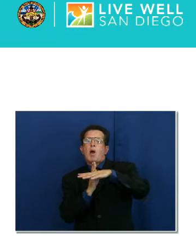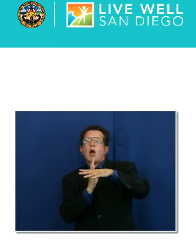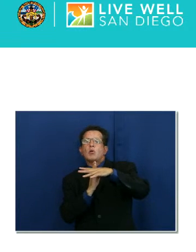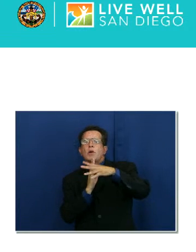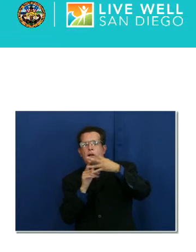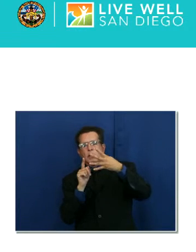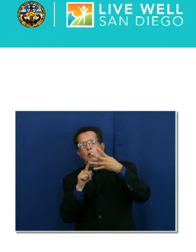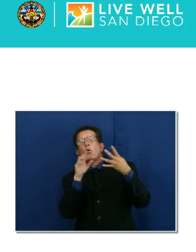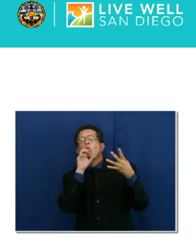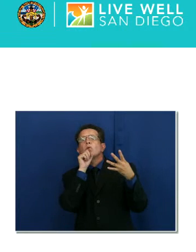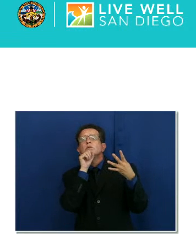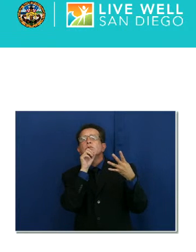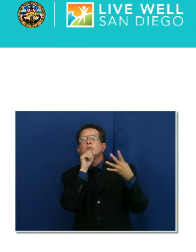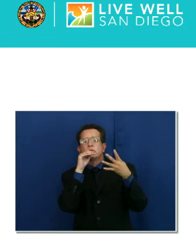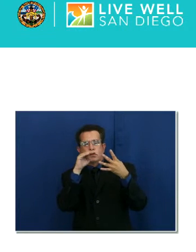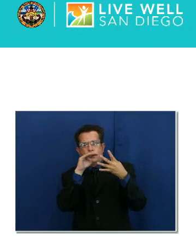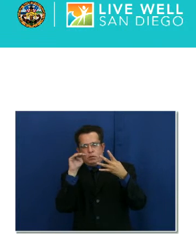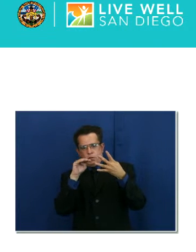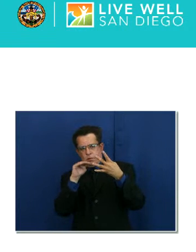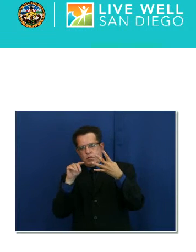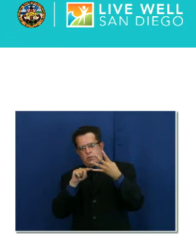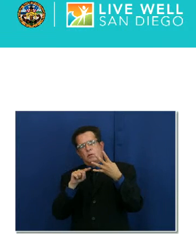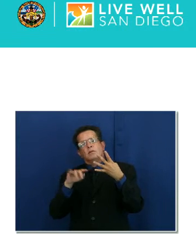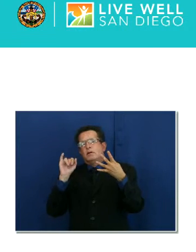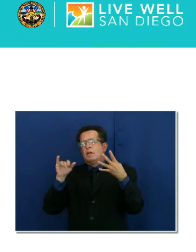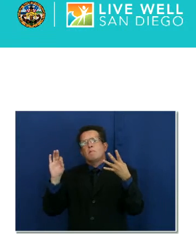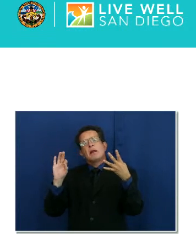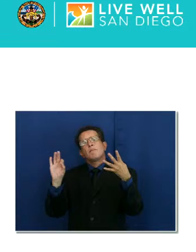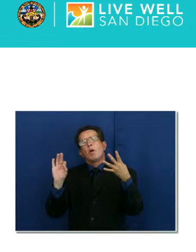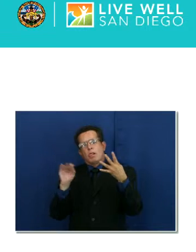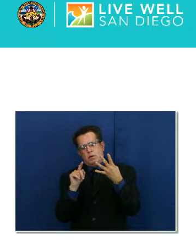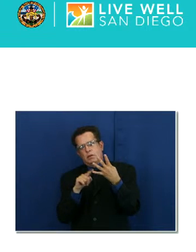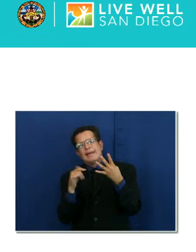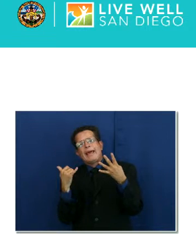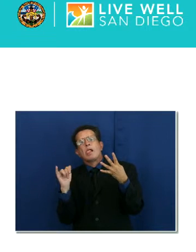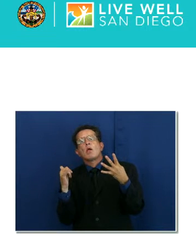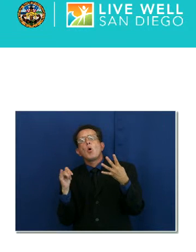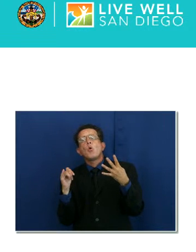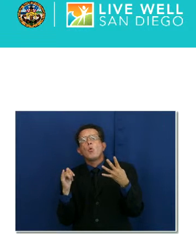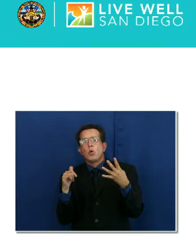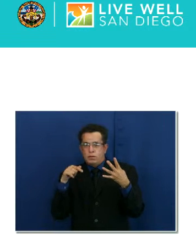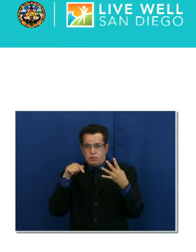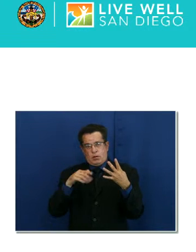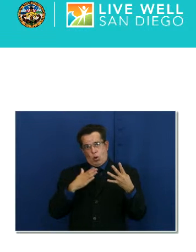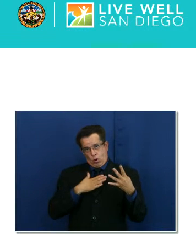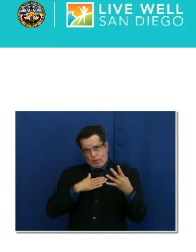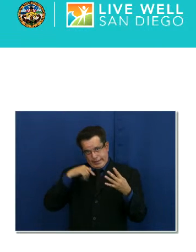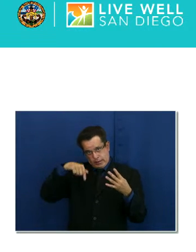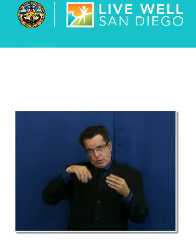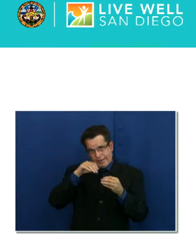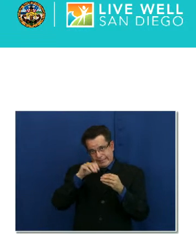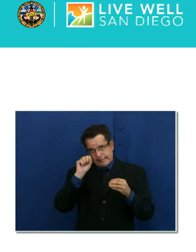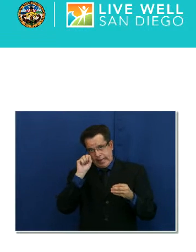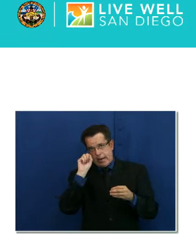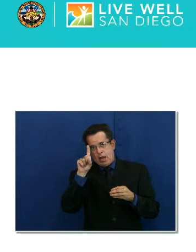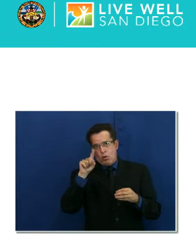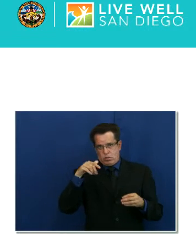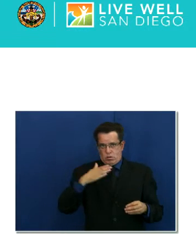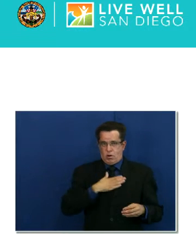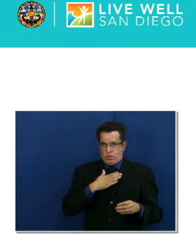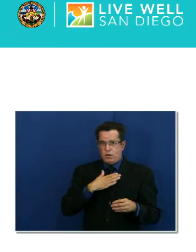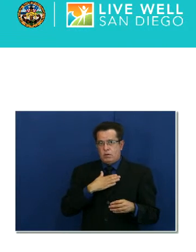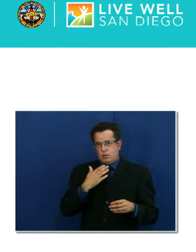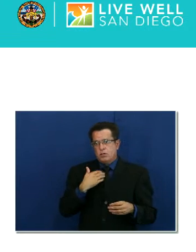orange tier, and minimal, which is the yellow tier. San Diego, as a